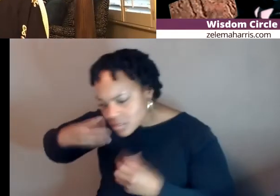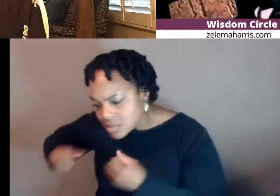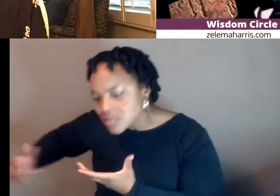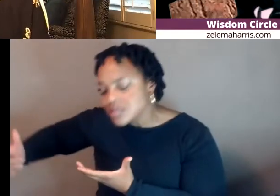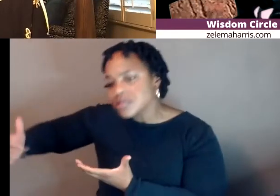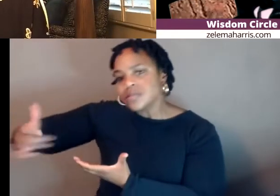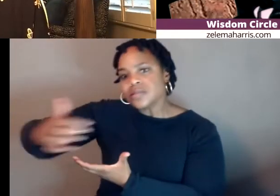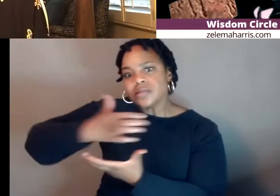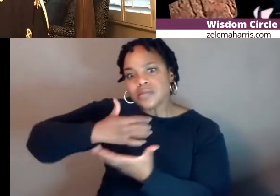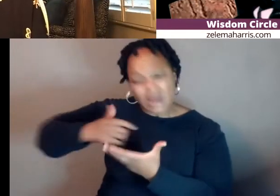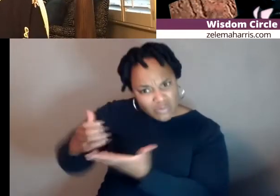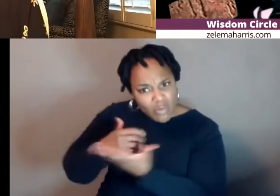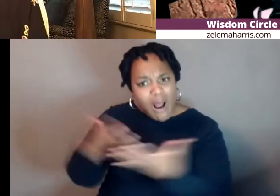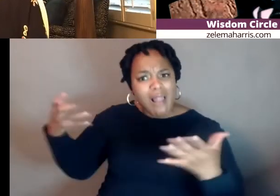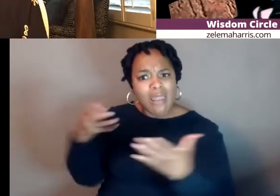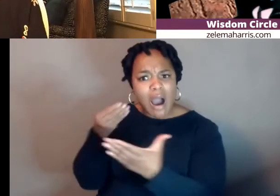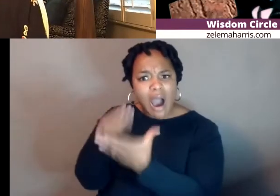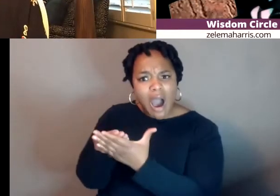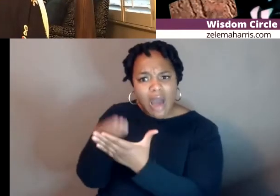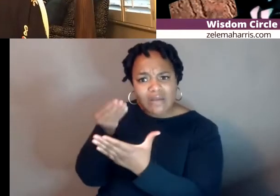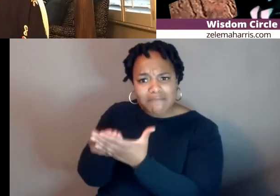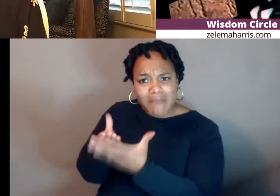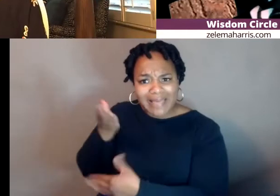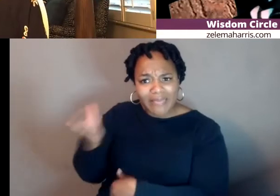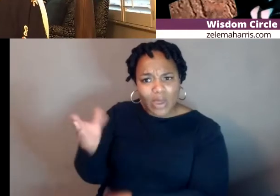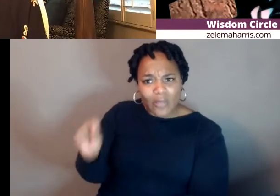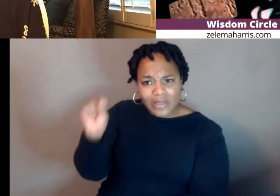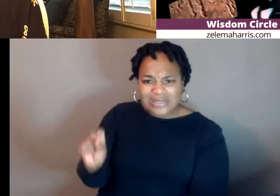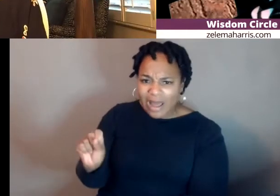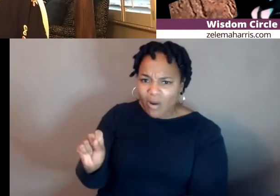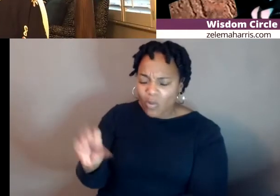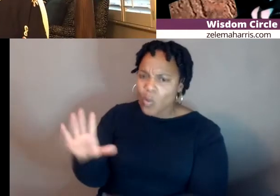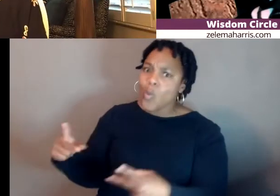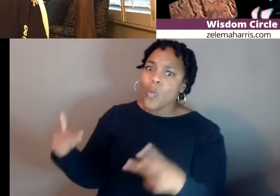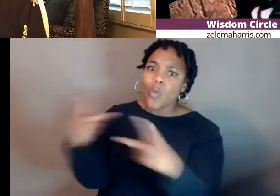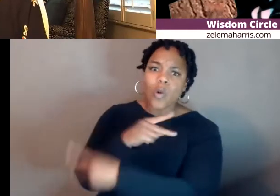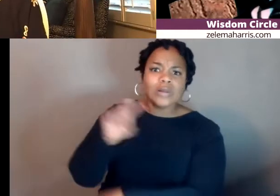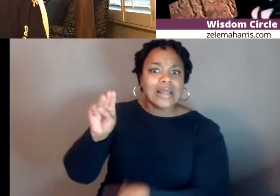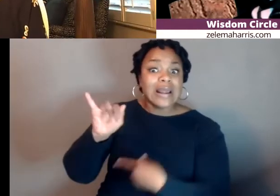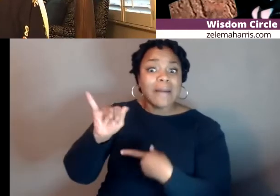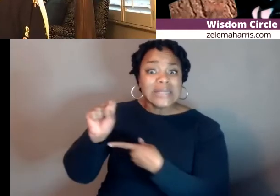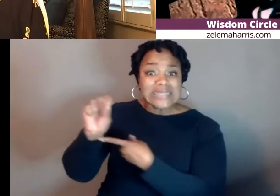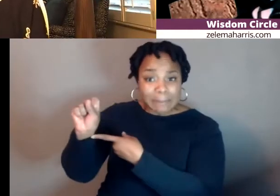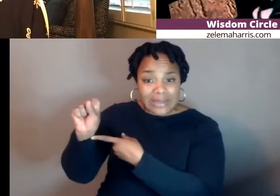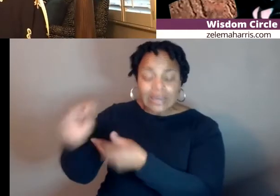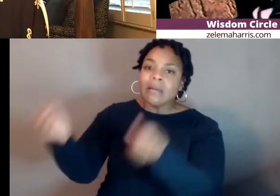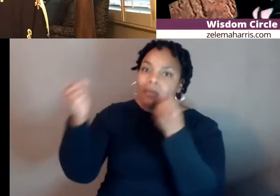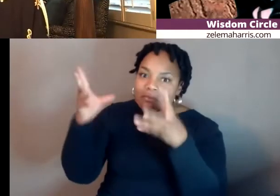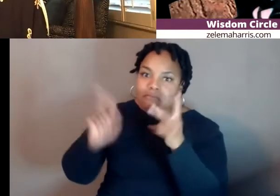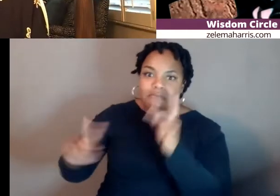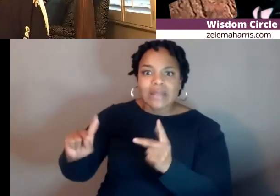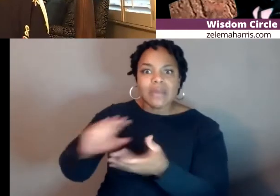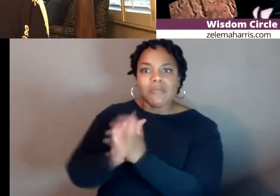especially in Mississippi. There were many, many millionaires created by hard